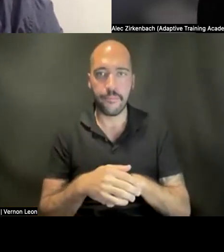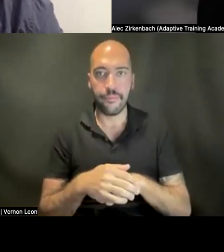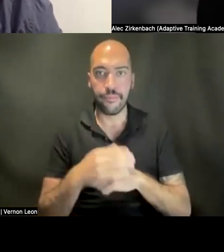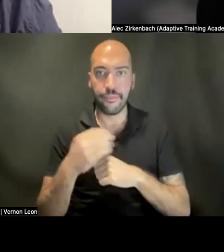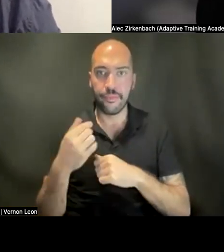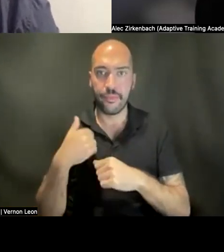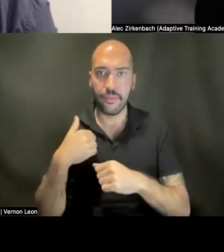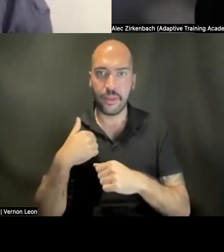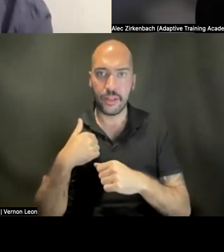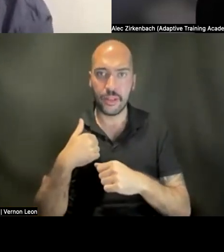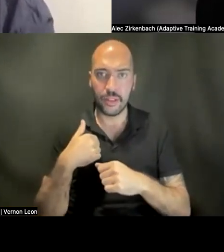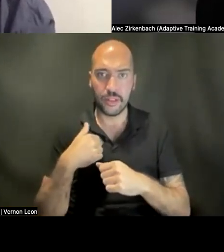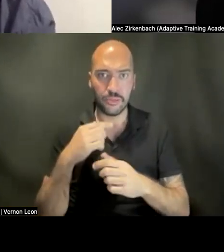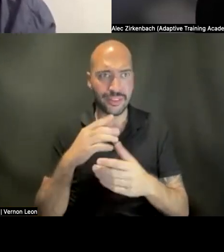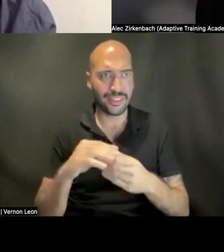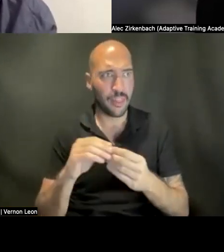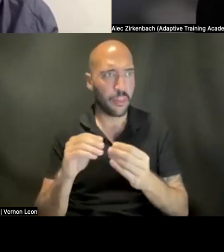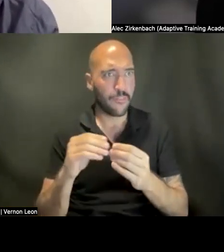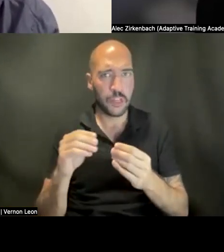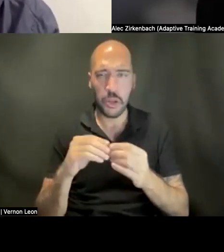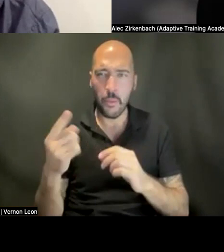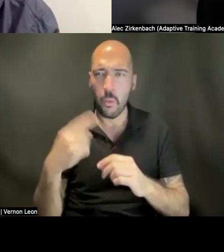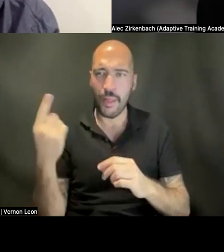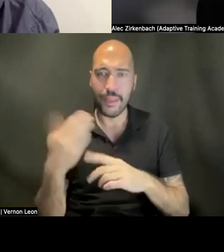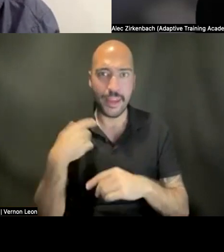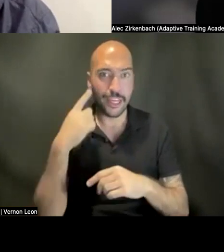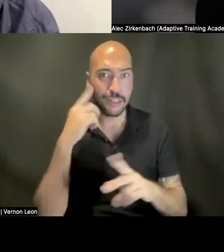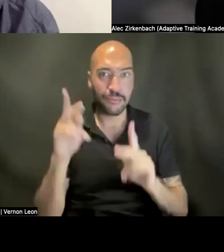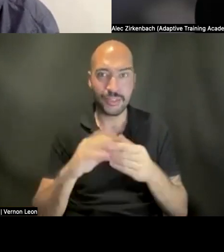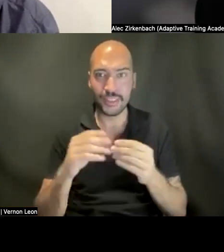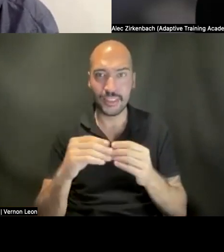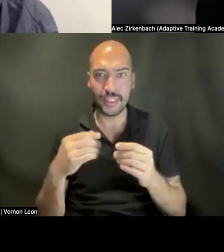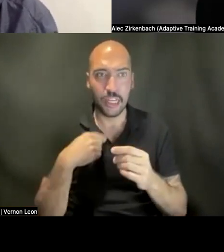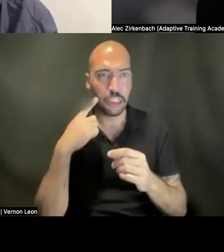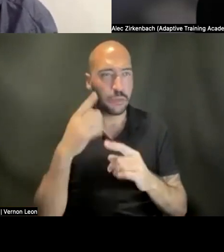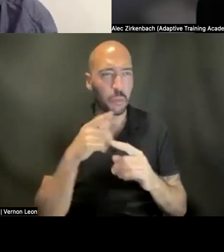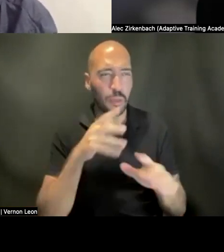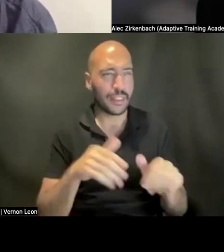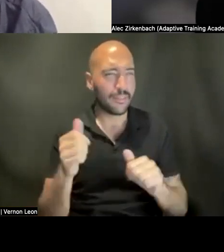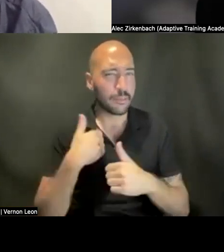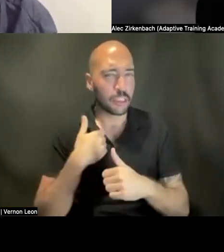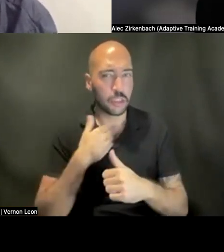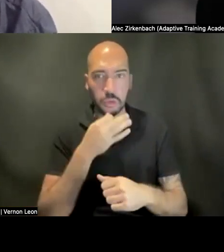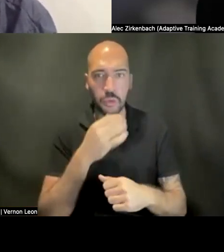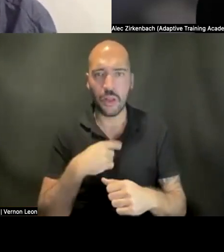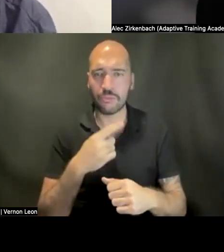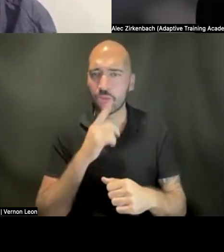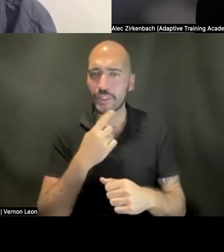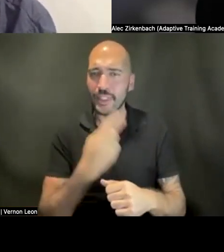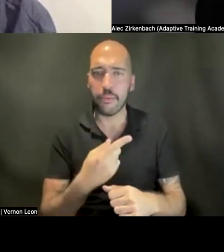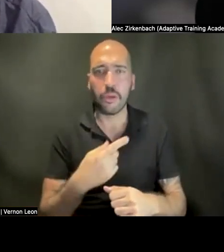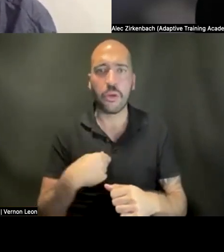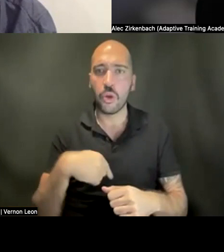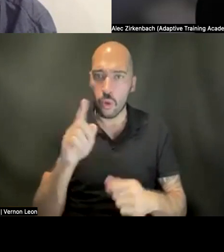I would say the number one thing I hear people, if I hear somebody that's about to get out of the military, I make sure to tell them, like, hey, go to